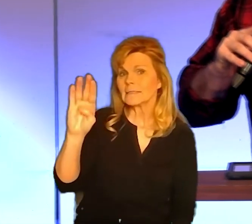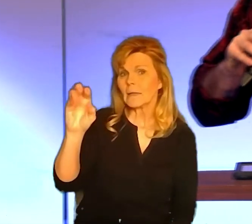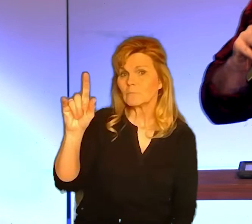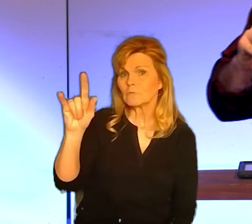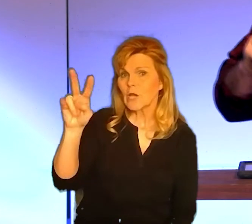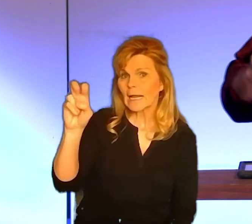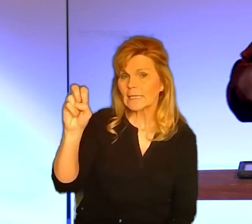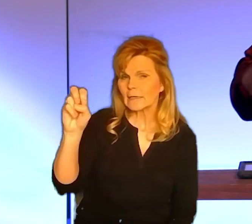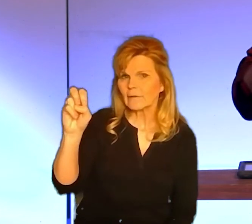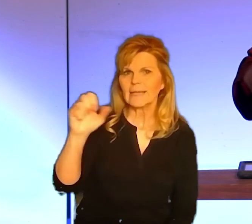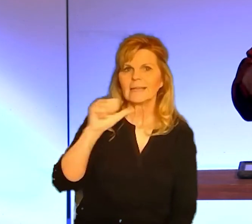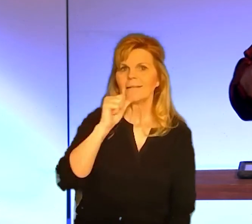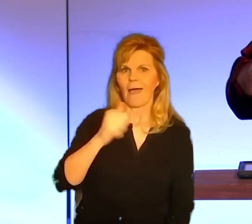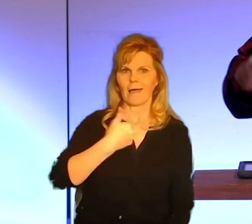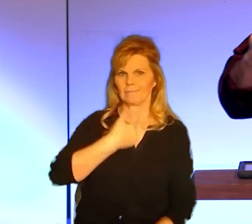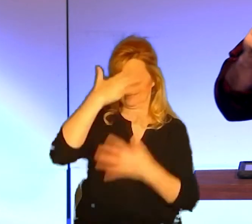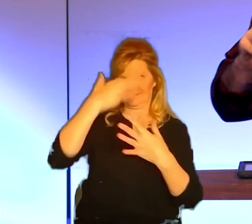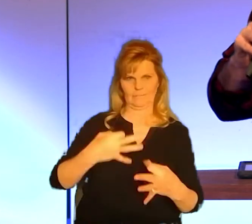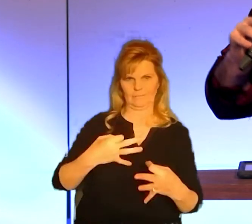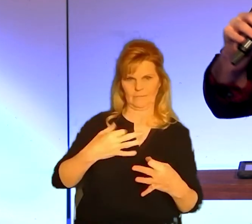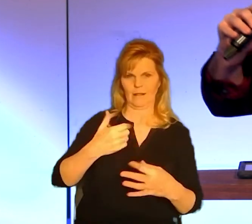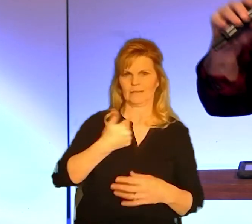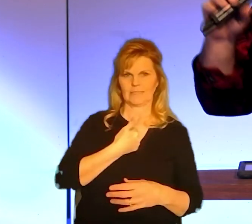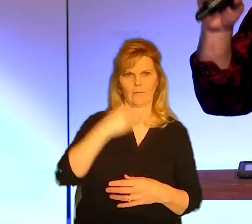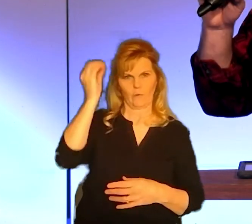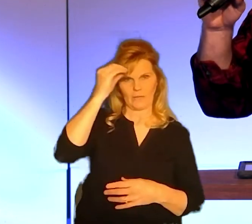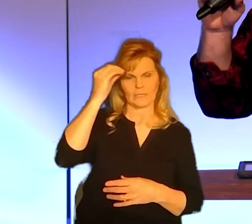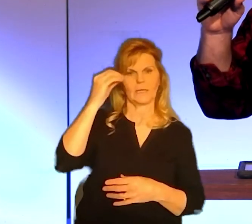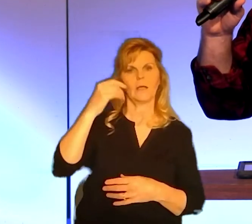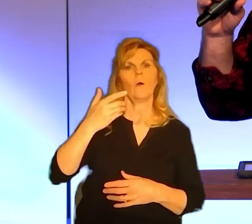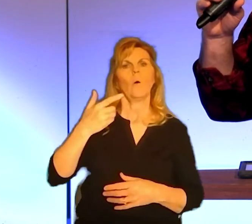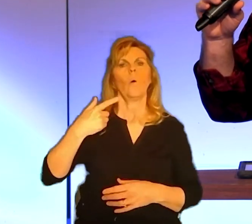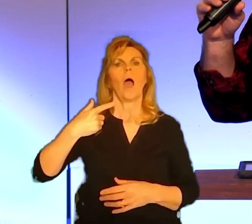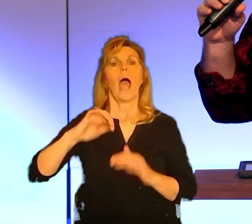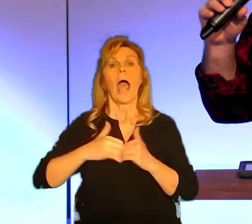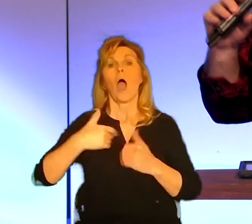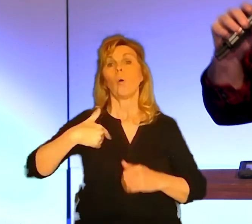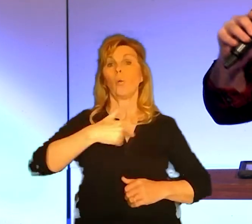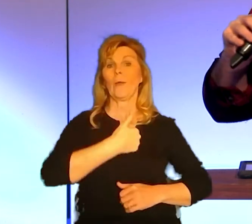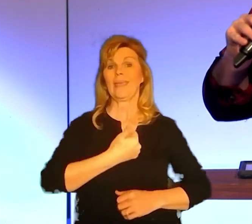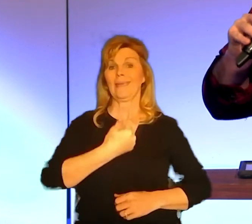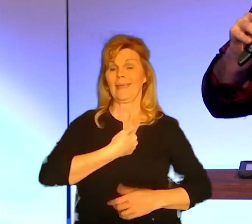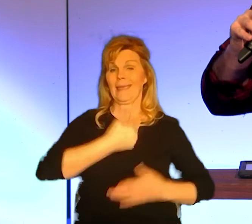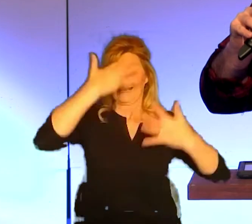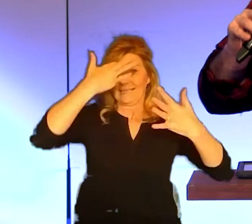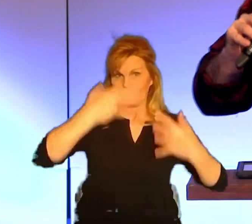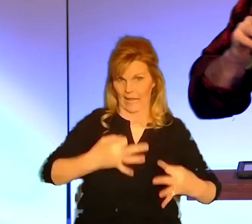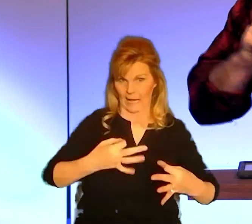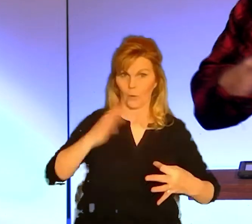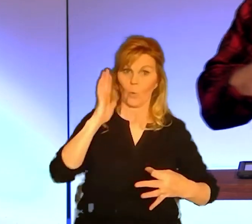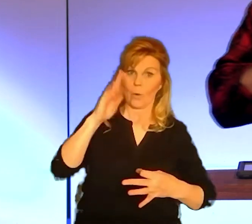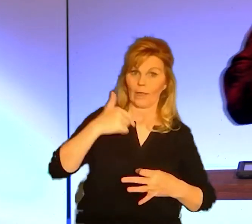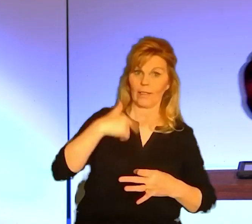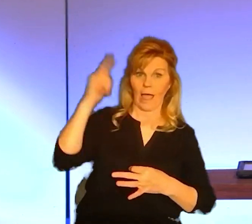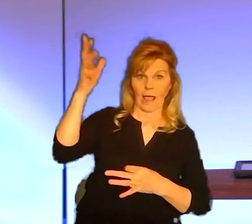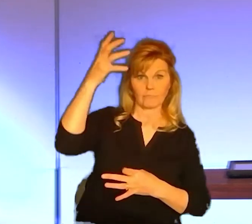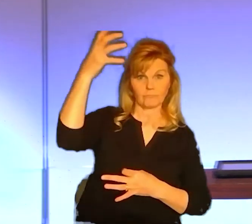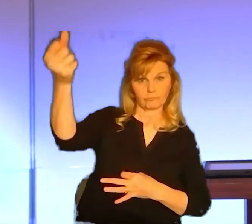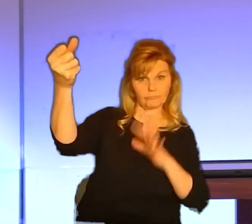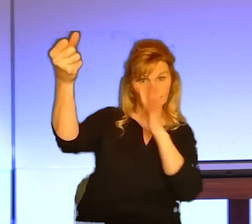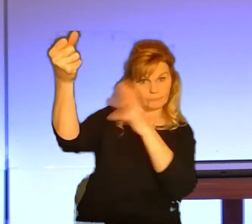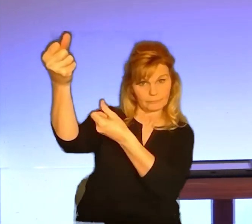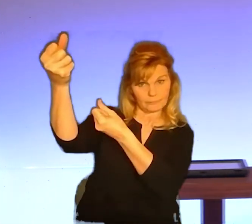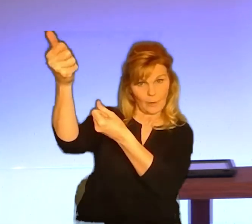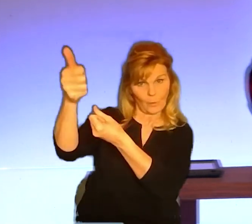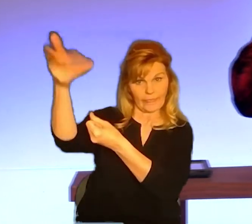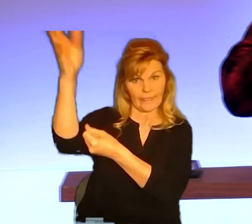Our ability to receive, believe, and act on God's truth can be subjective because